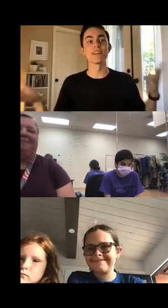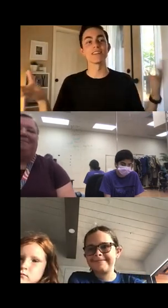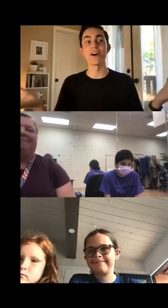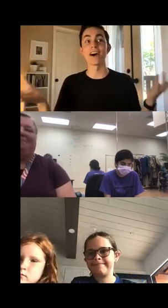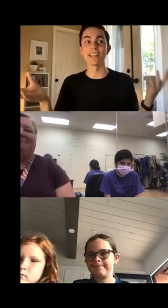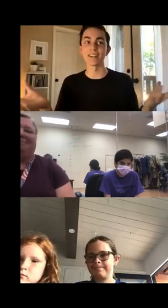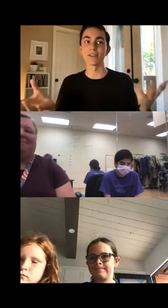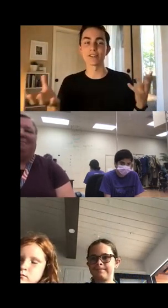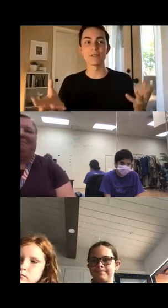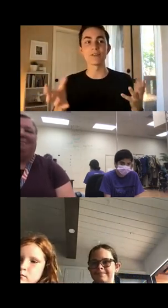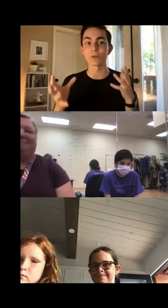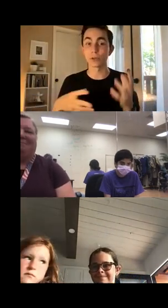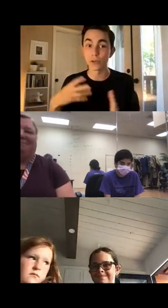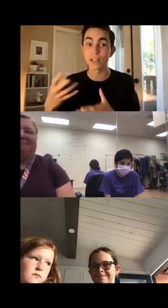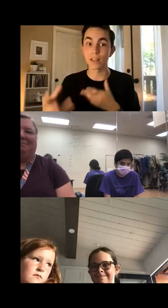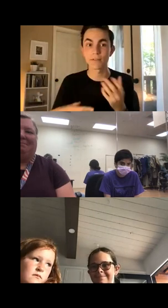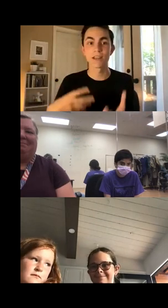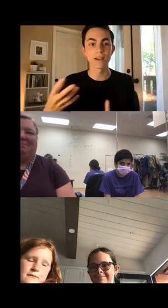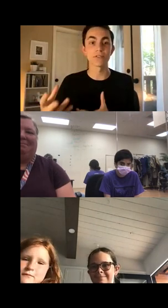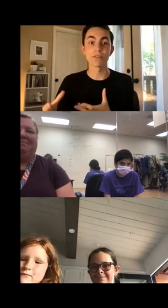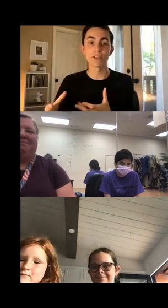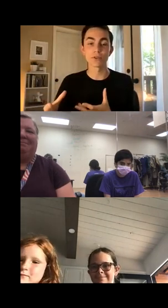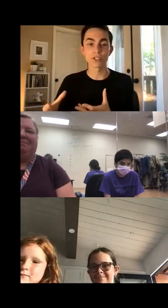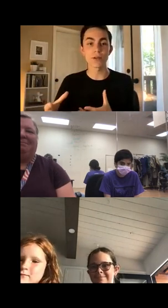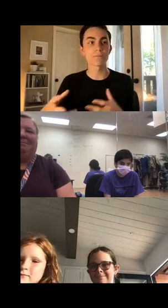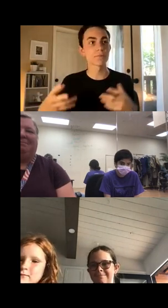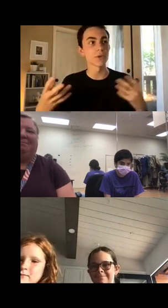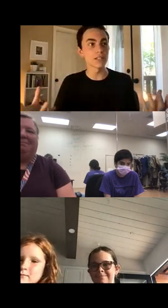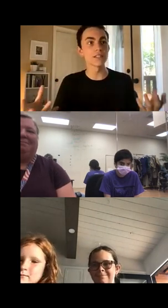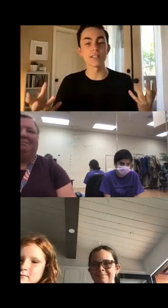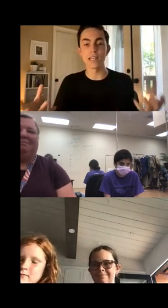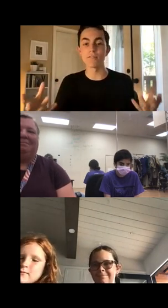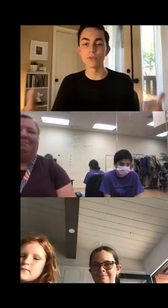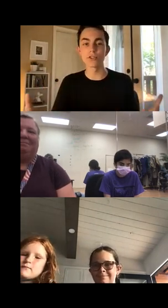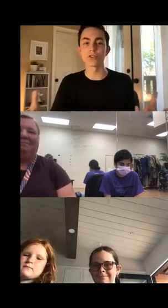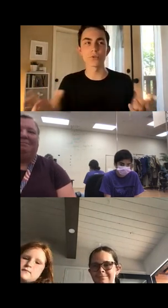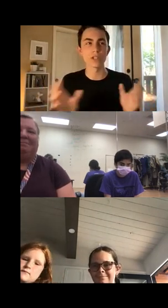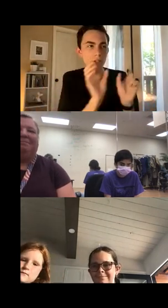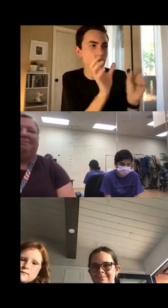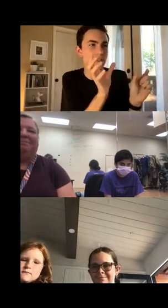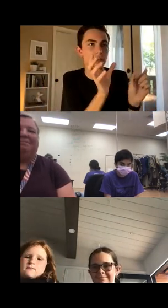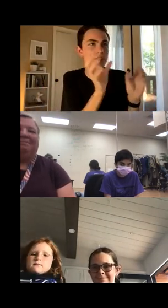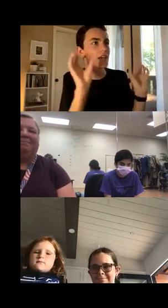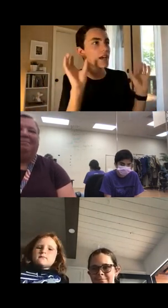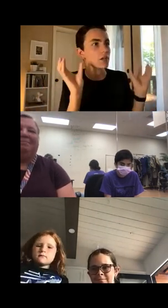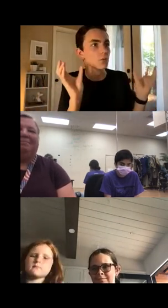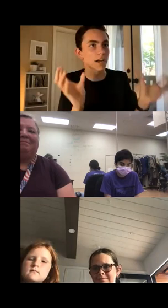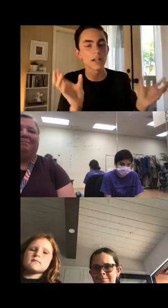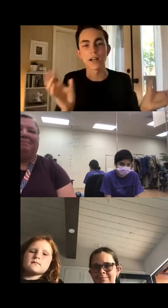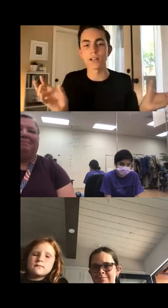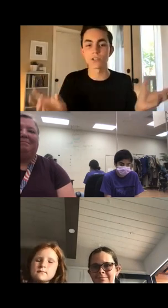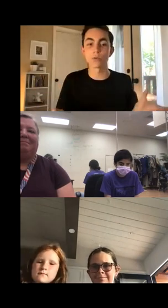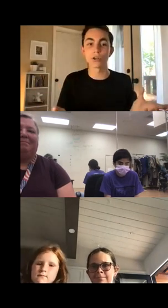to non-English speakers who are learning it for the very first time. But us as the native users, we can look at those letters